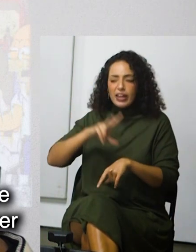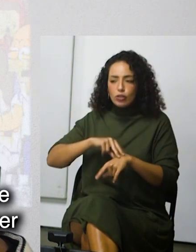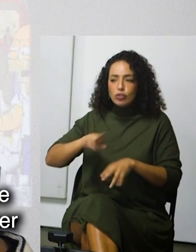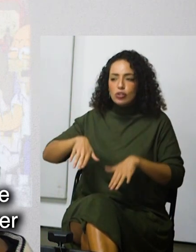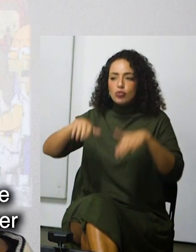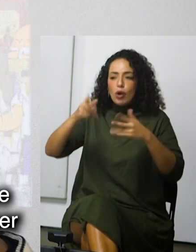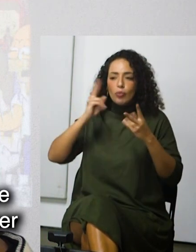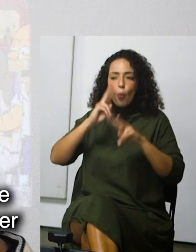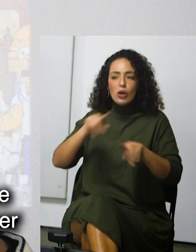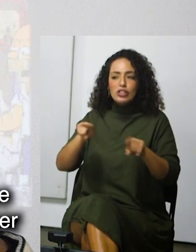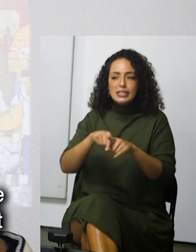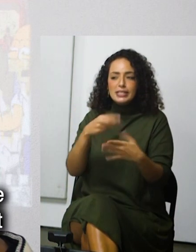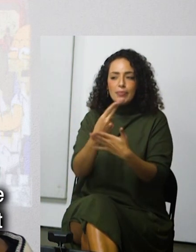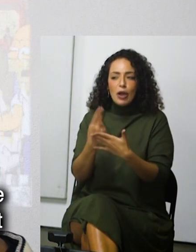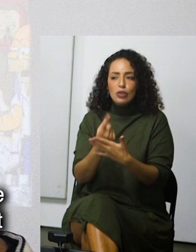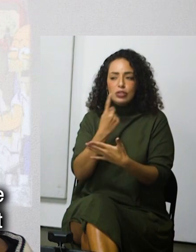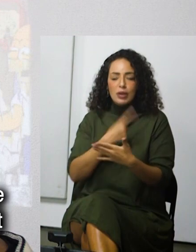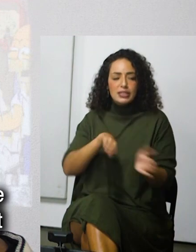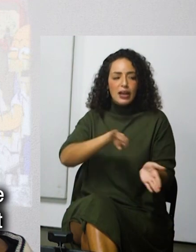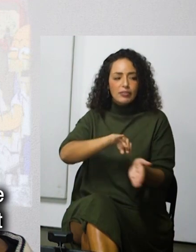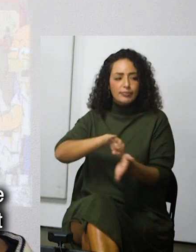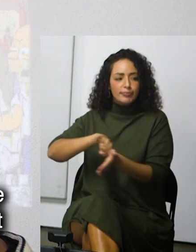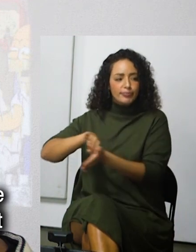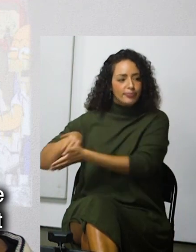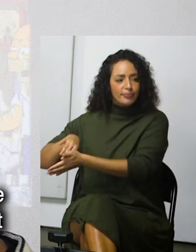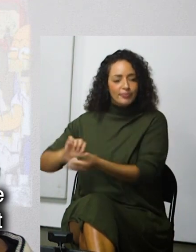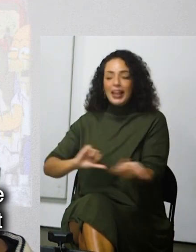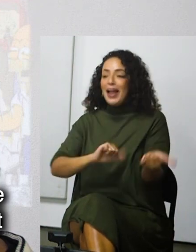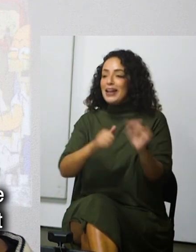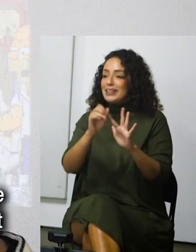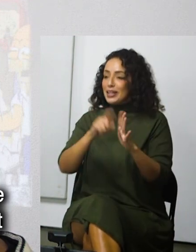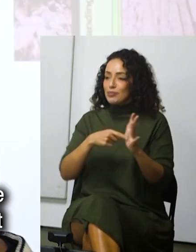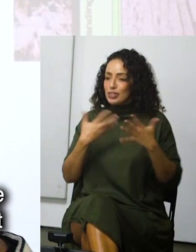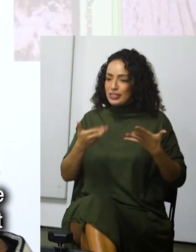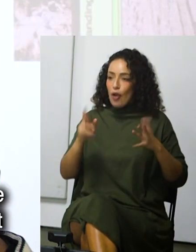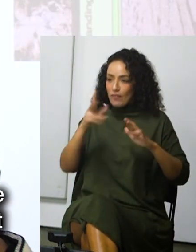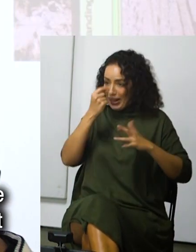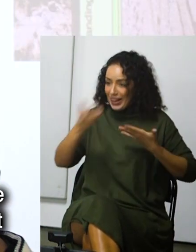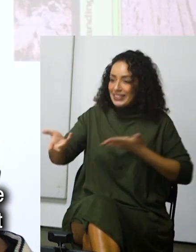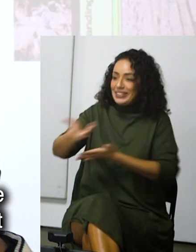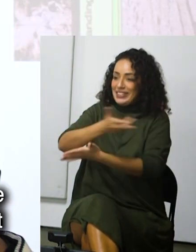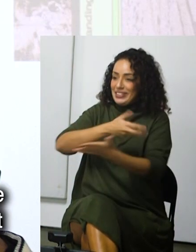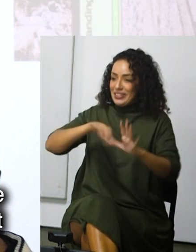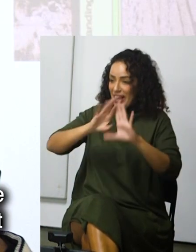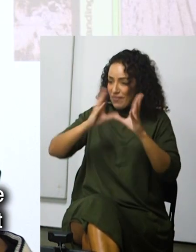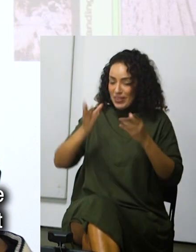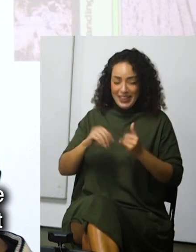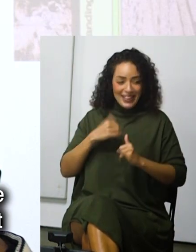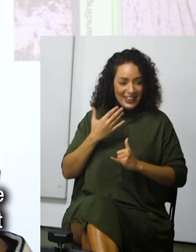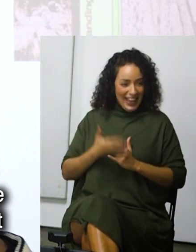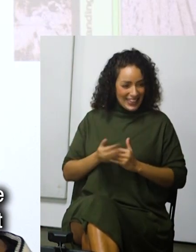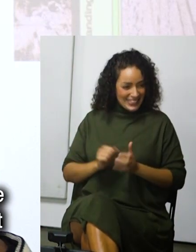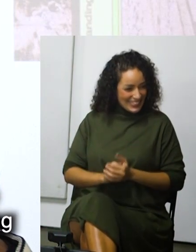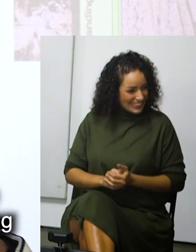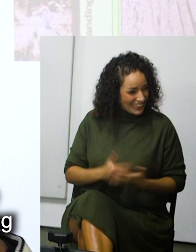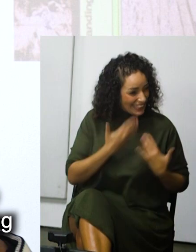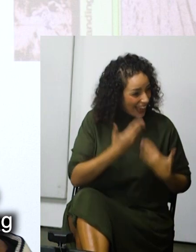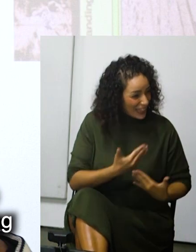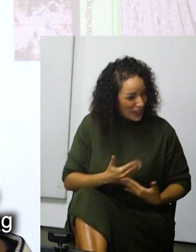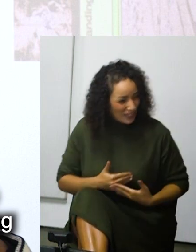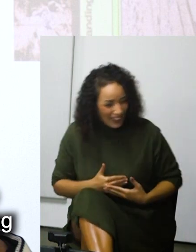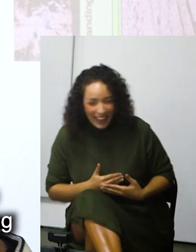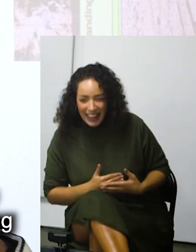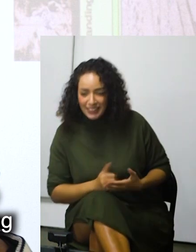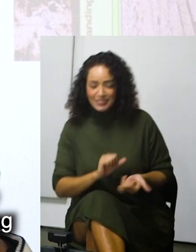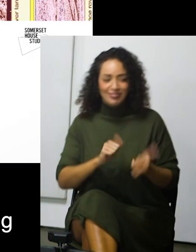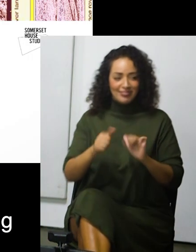move on to another project now, and hopefully we can discuss all of these together at the end. Thank you. Cool. So the next project I want to